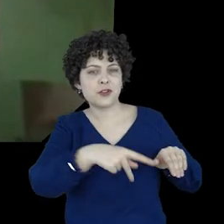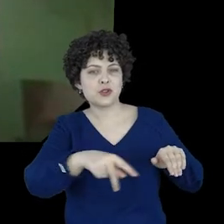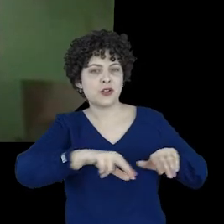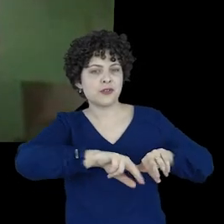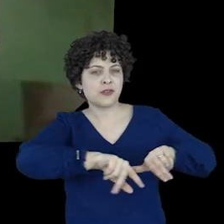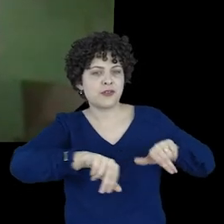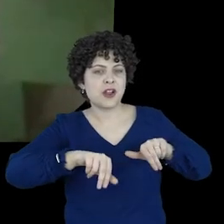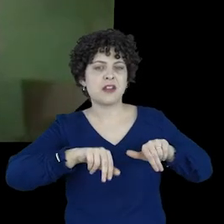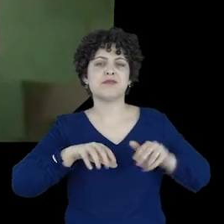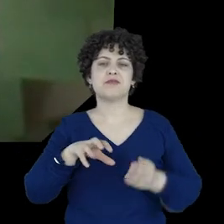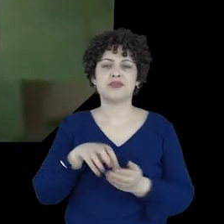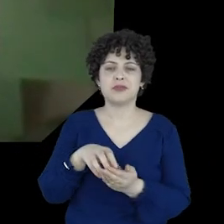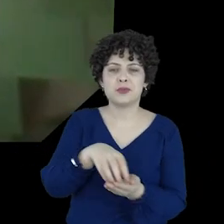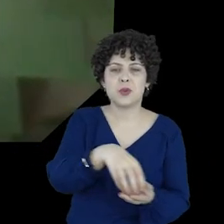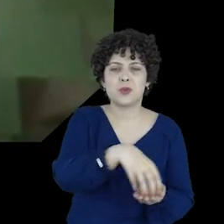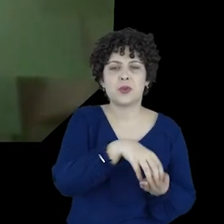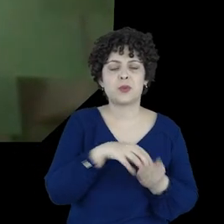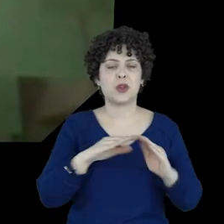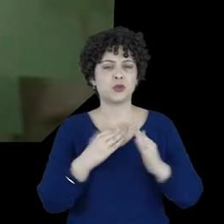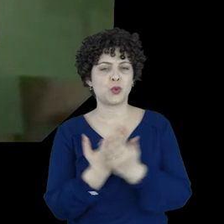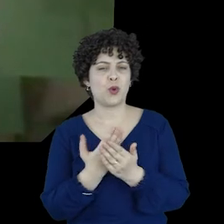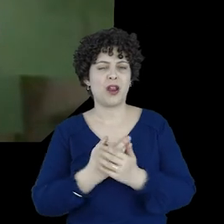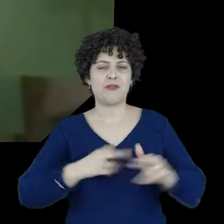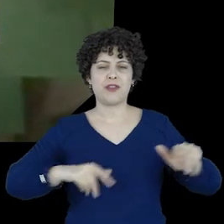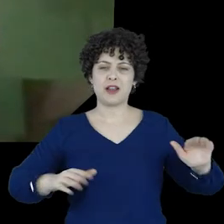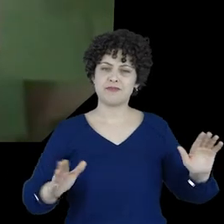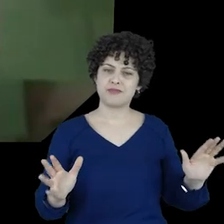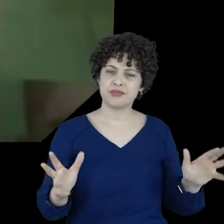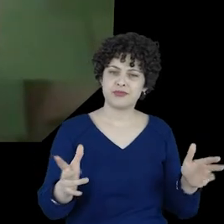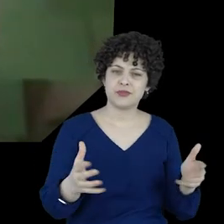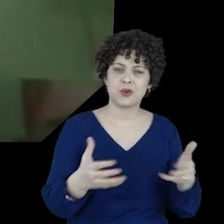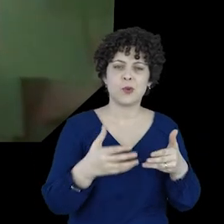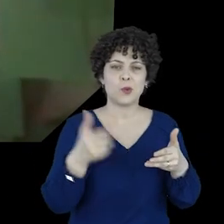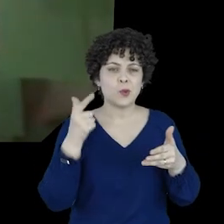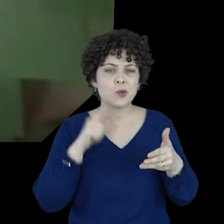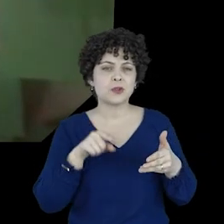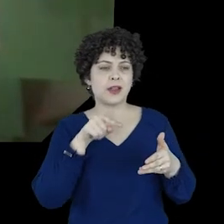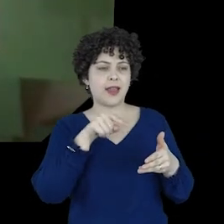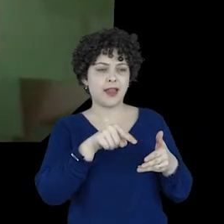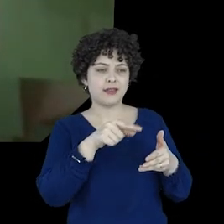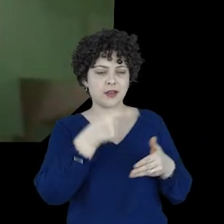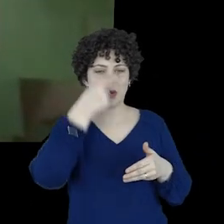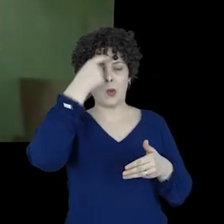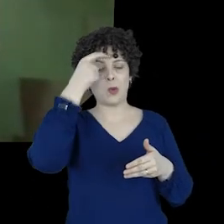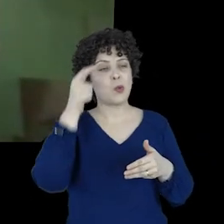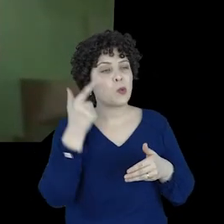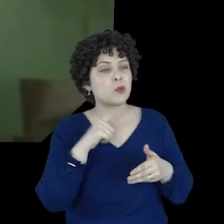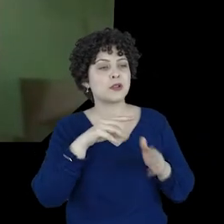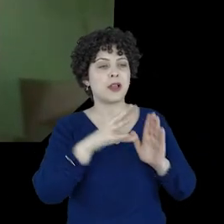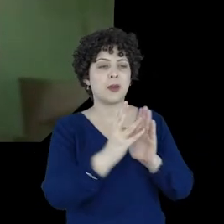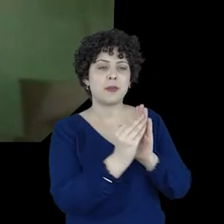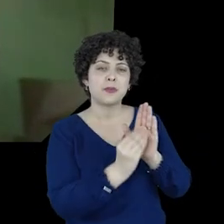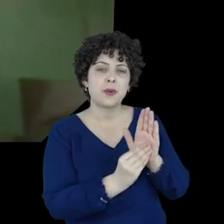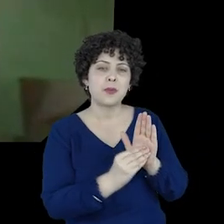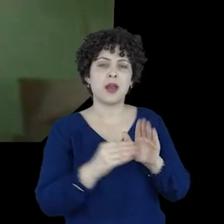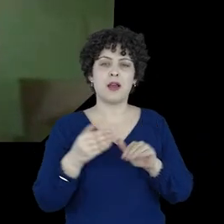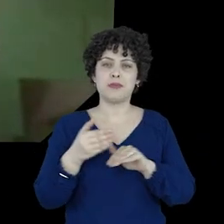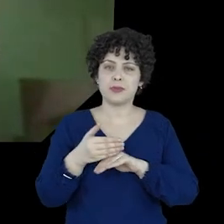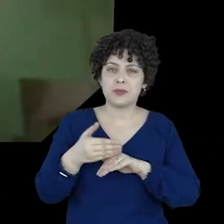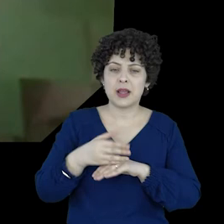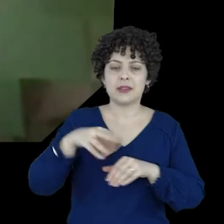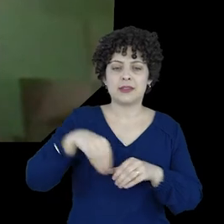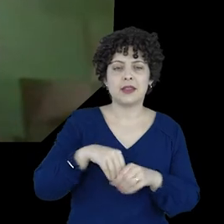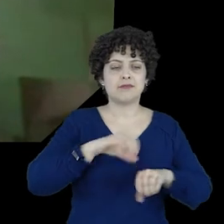educational institutions and the educational institutions to ensure that they are incorporating some of the